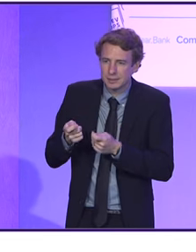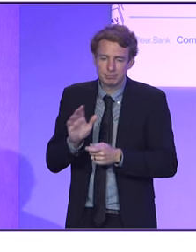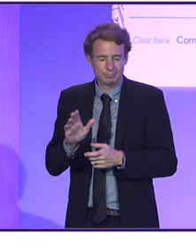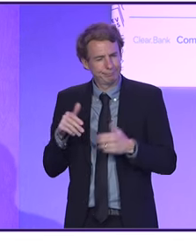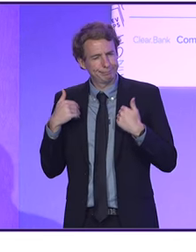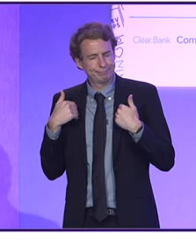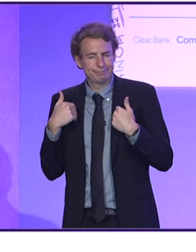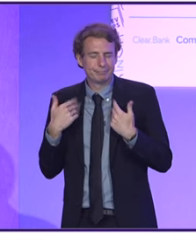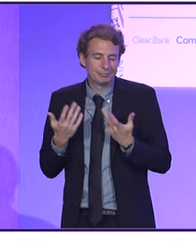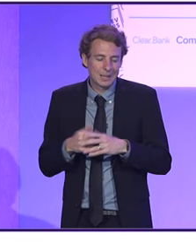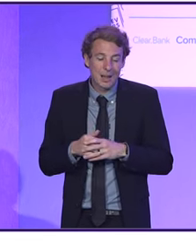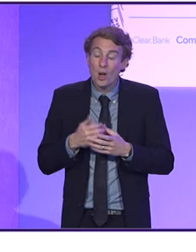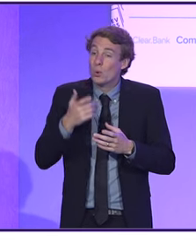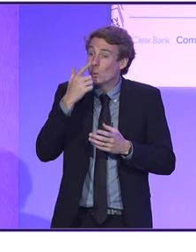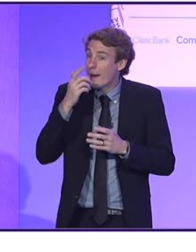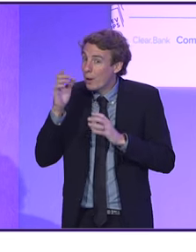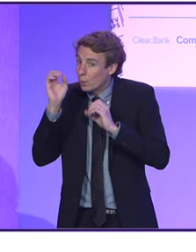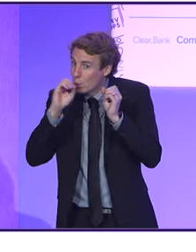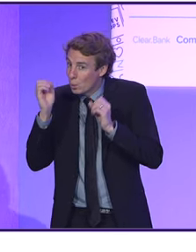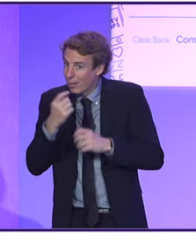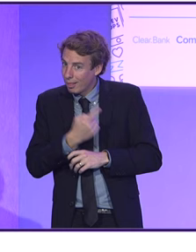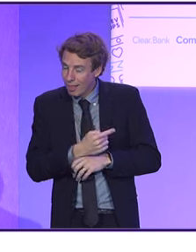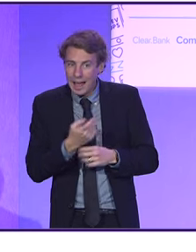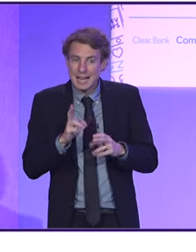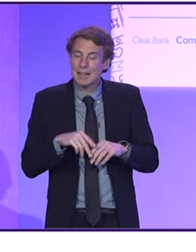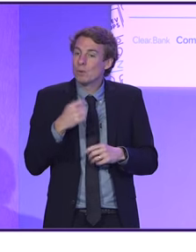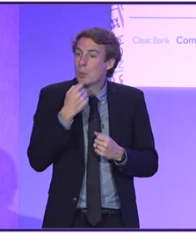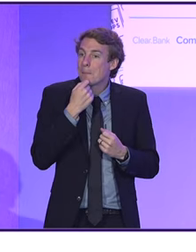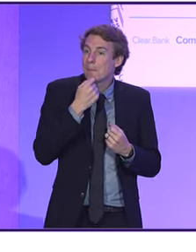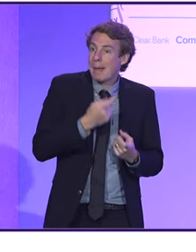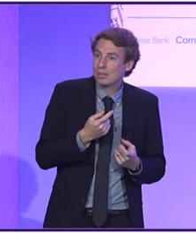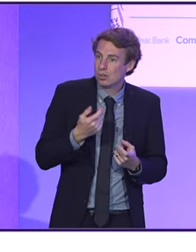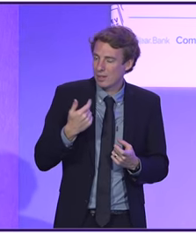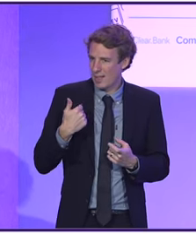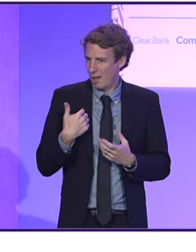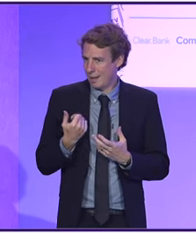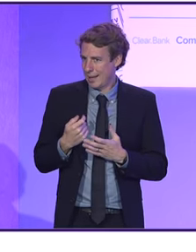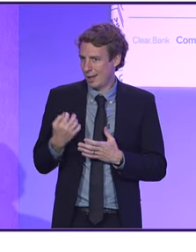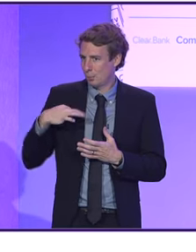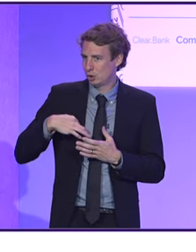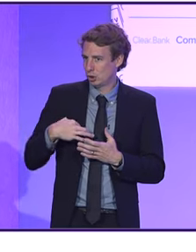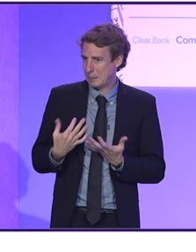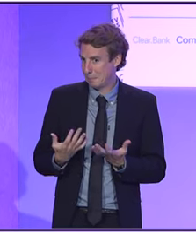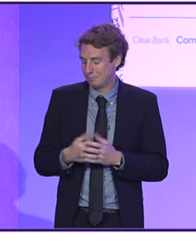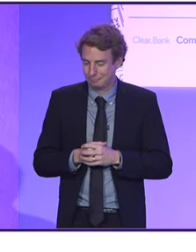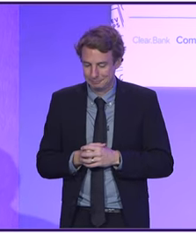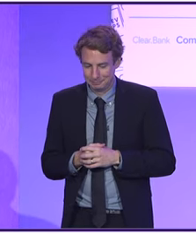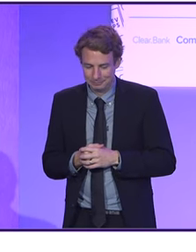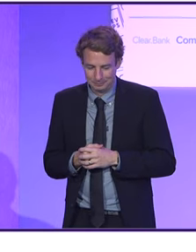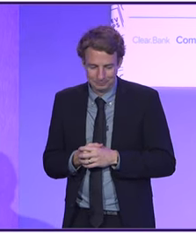Google. And if you mention me or this and you end up buying it, I get commission. So thank you.